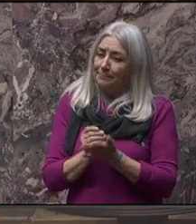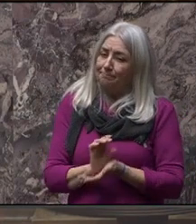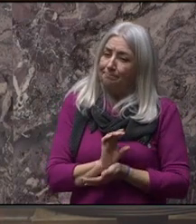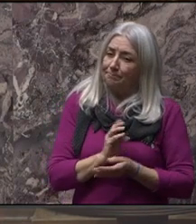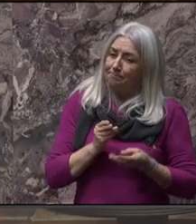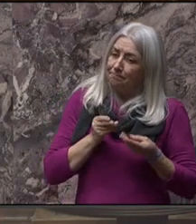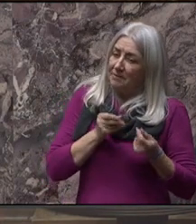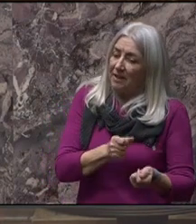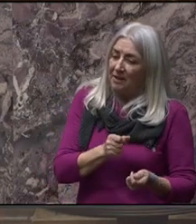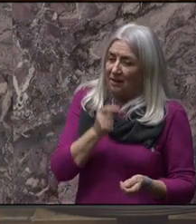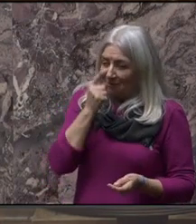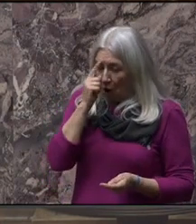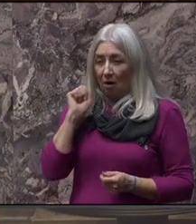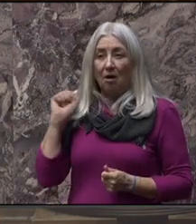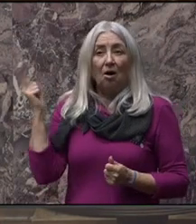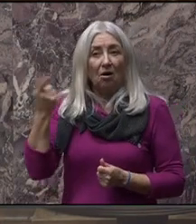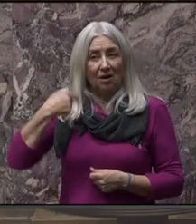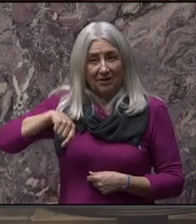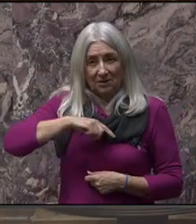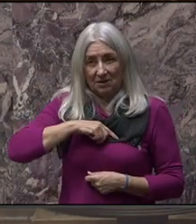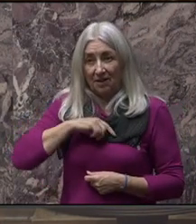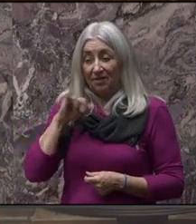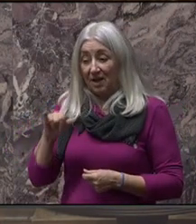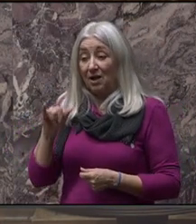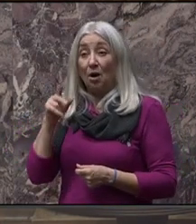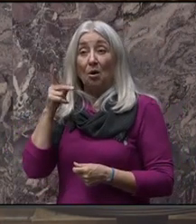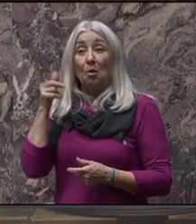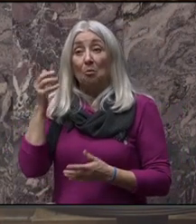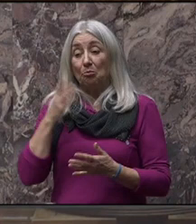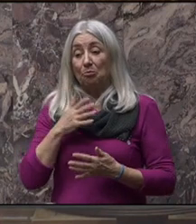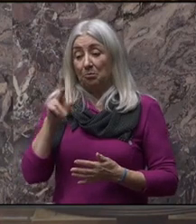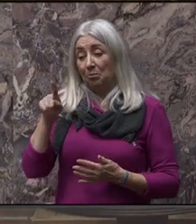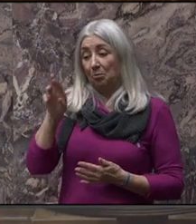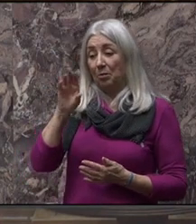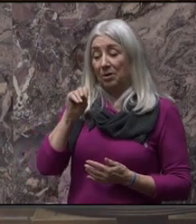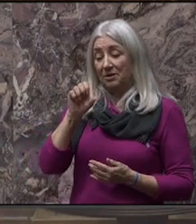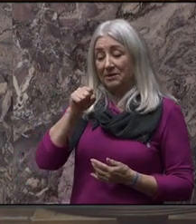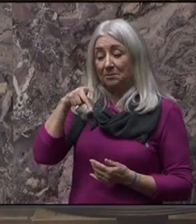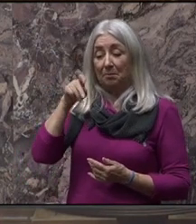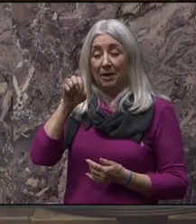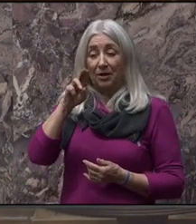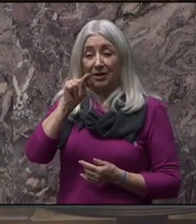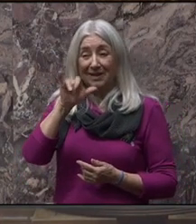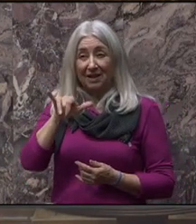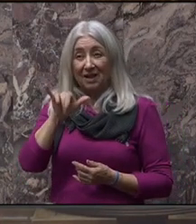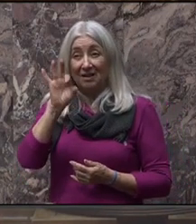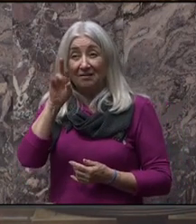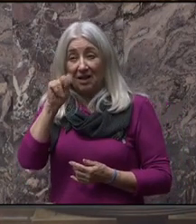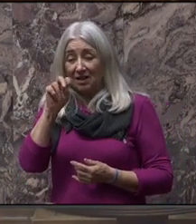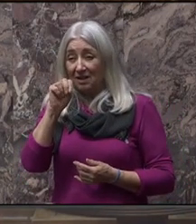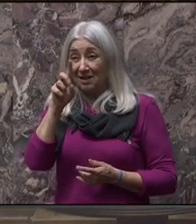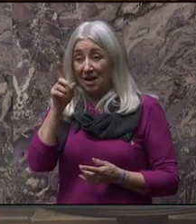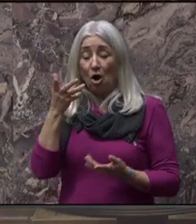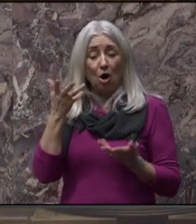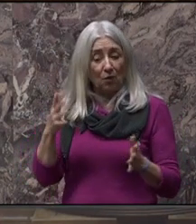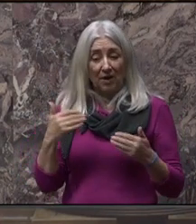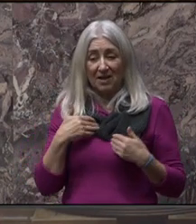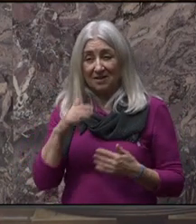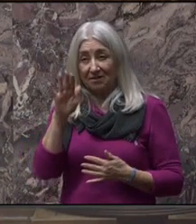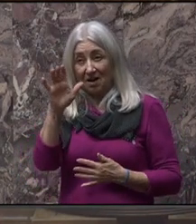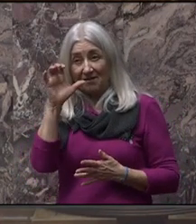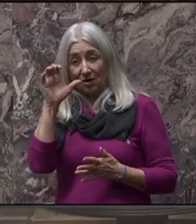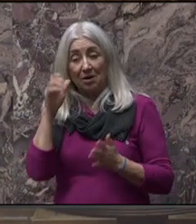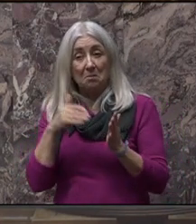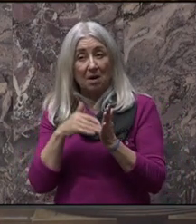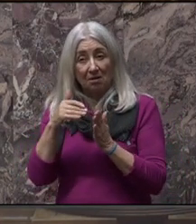British Columbia Prosperity Fund already has $500 million, a savings plan for our future